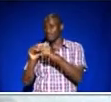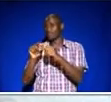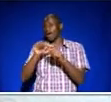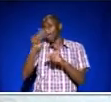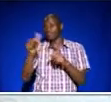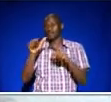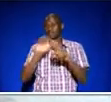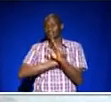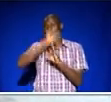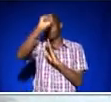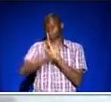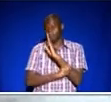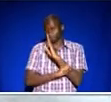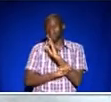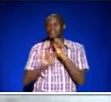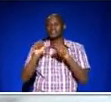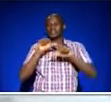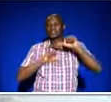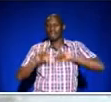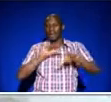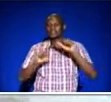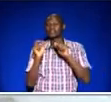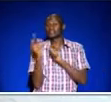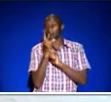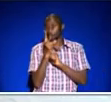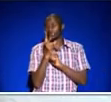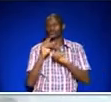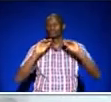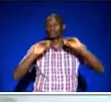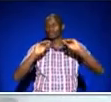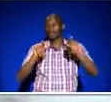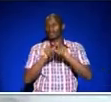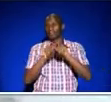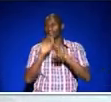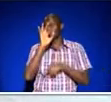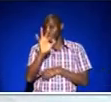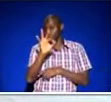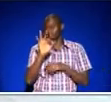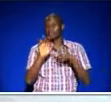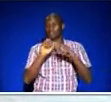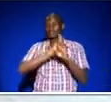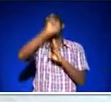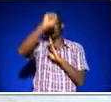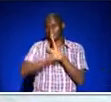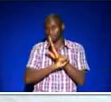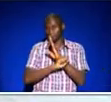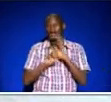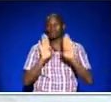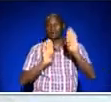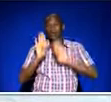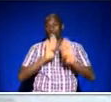subjects. Science in secondary will be taught as three subjects. We have